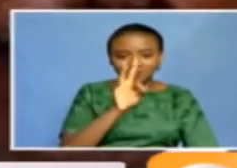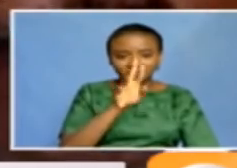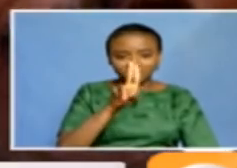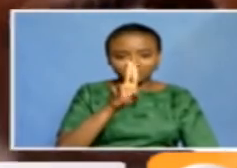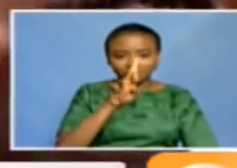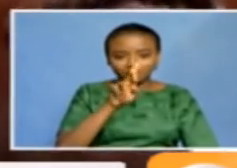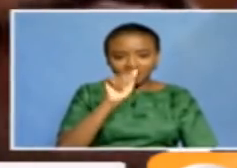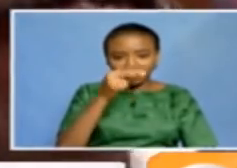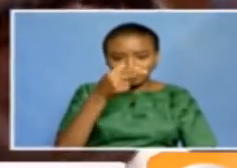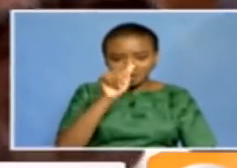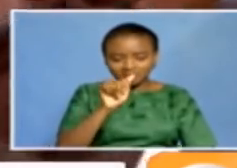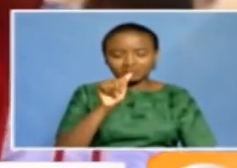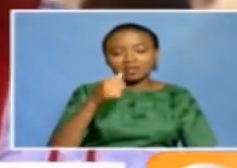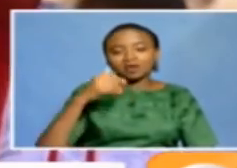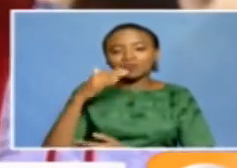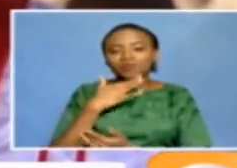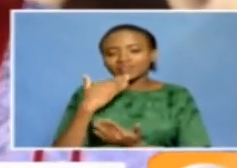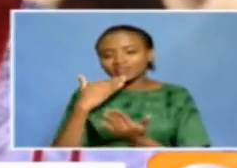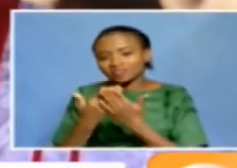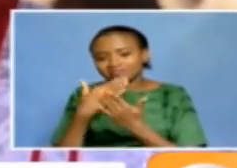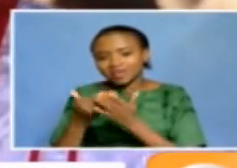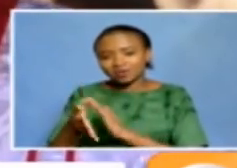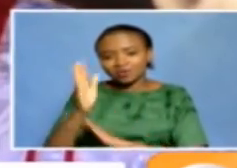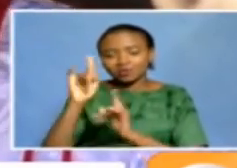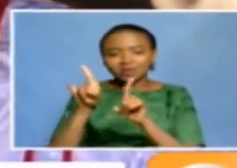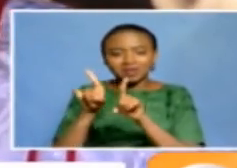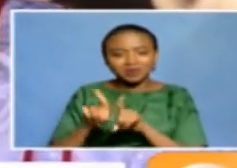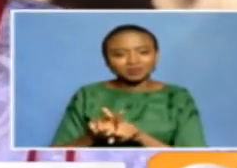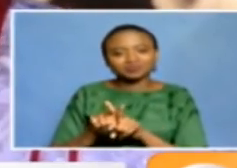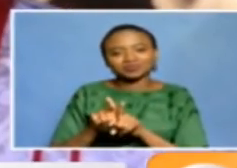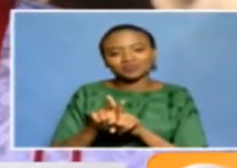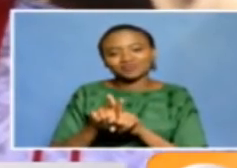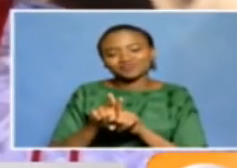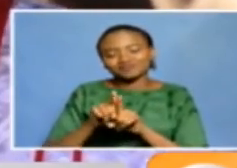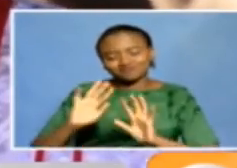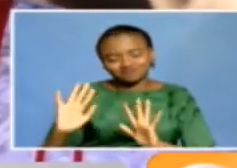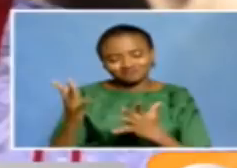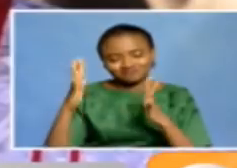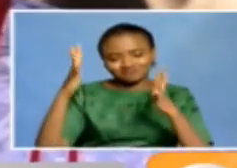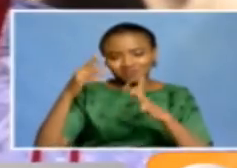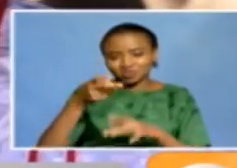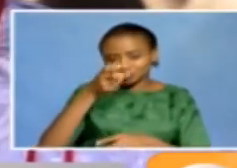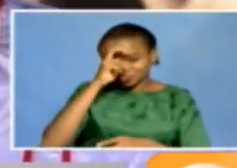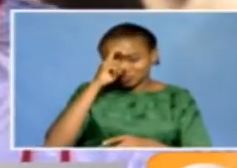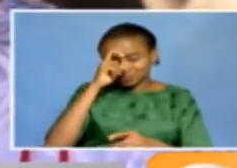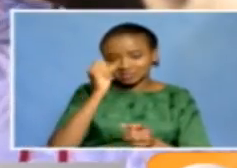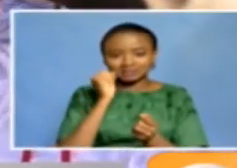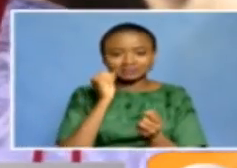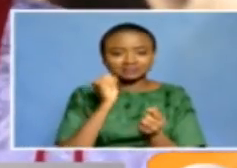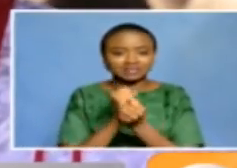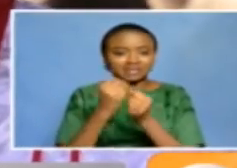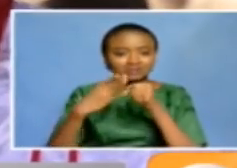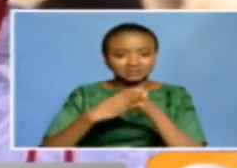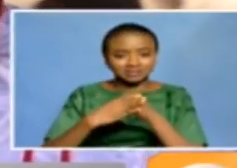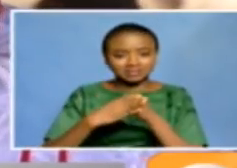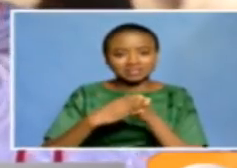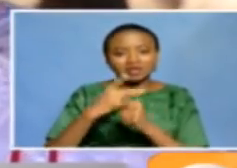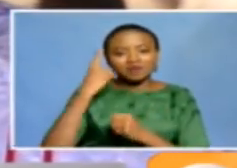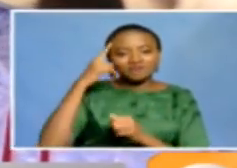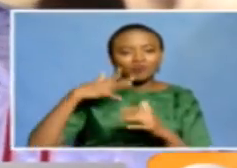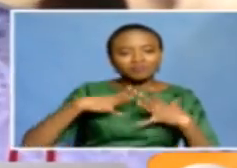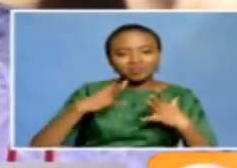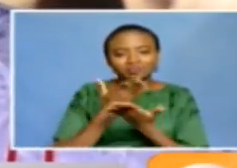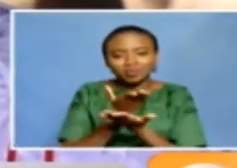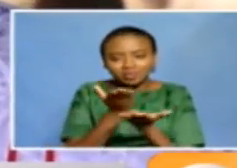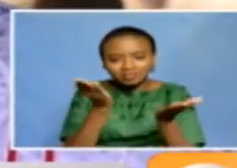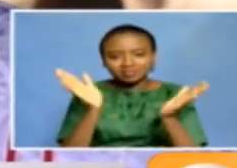also pray for the blessing of the new year 2019. For the Royal Media, the Citizen, the Inoro, and everyone who will be watching us,